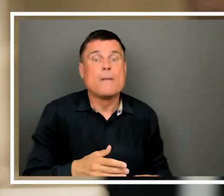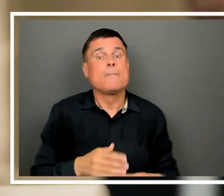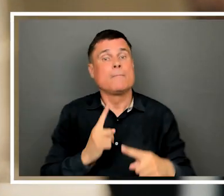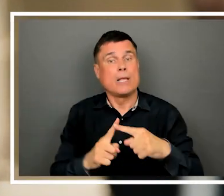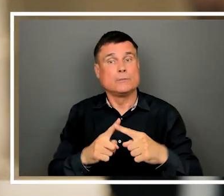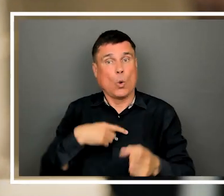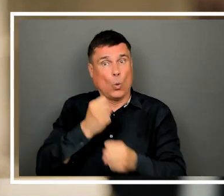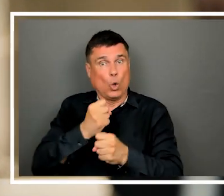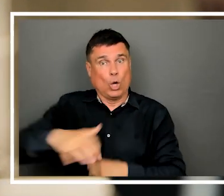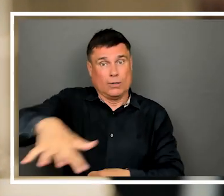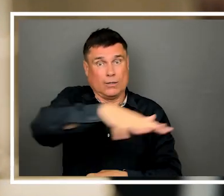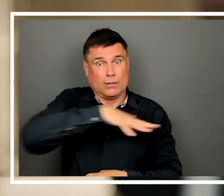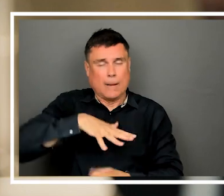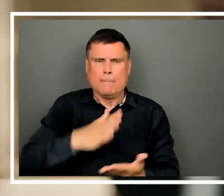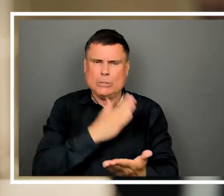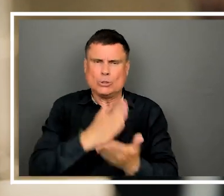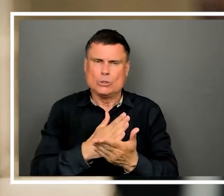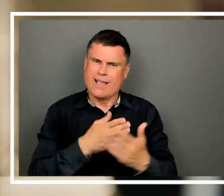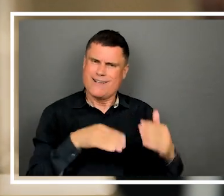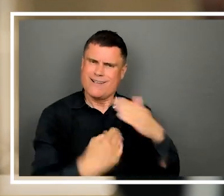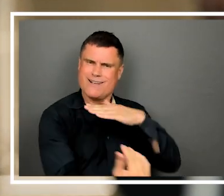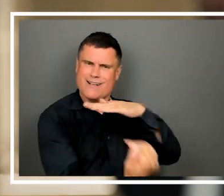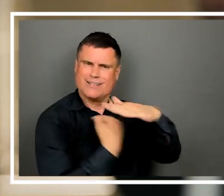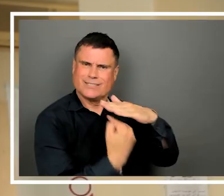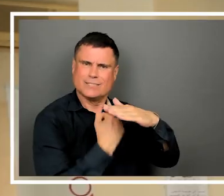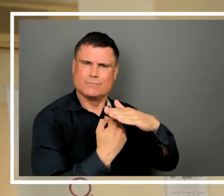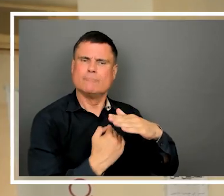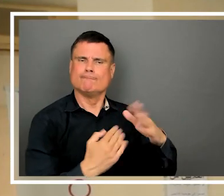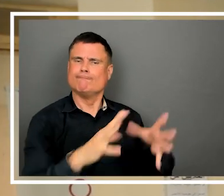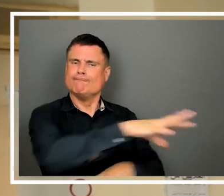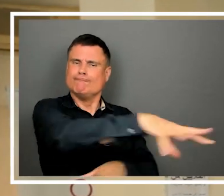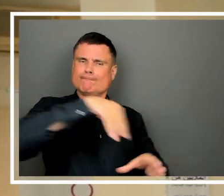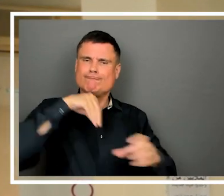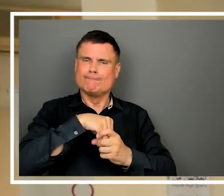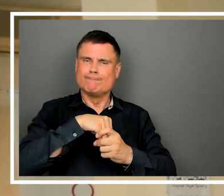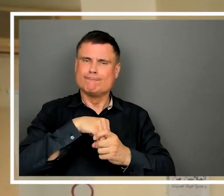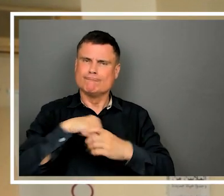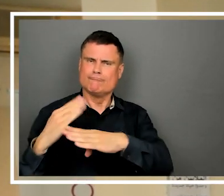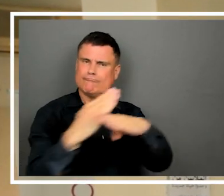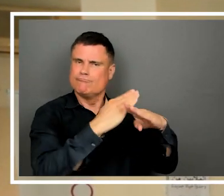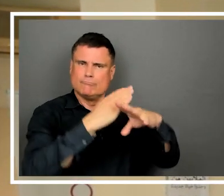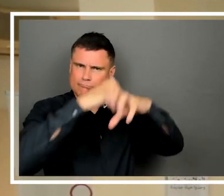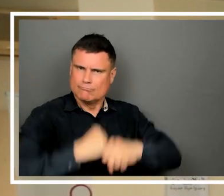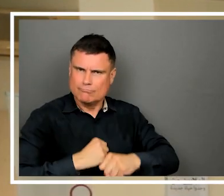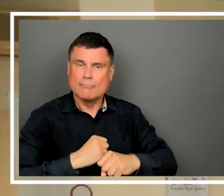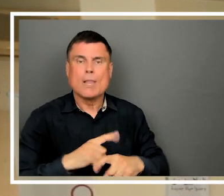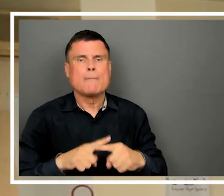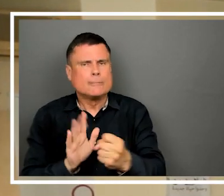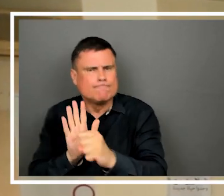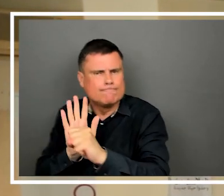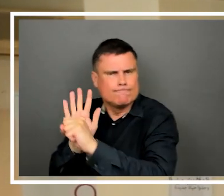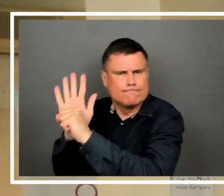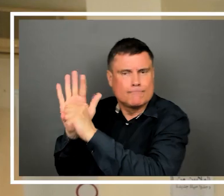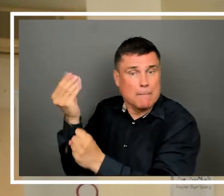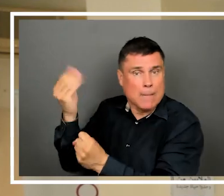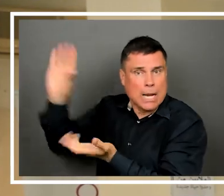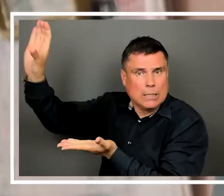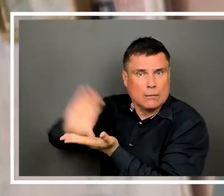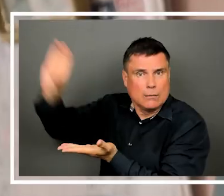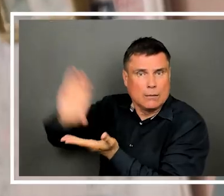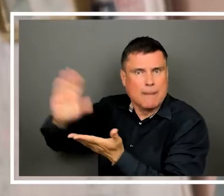for accessibility and inclusion policies at your workplace and advocate for a budget to start taking action on